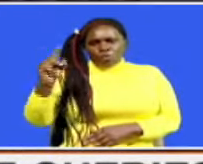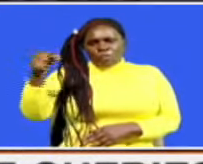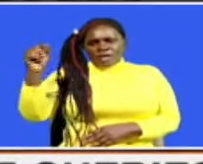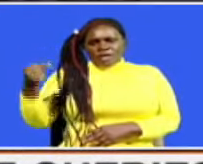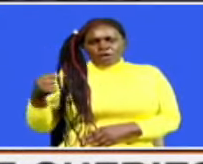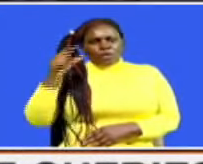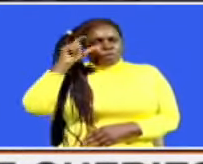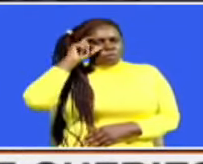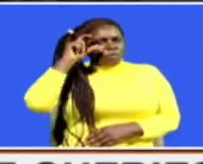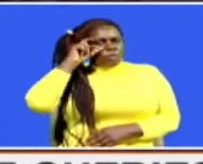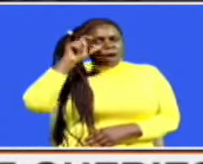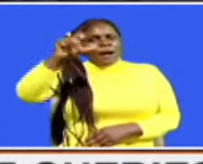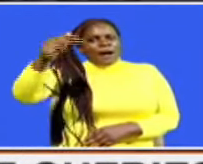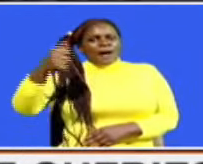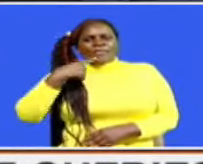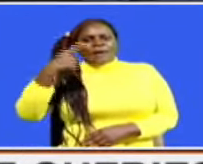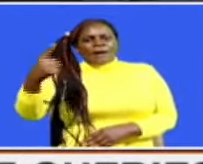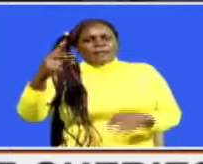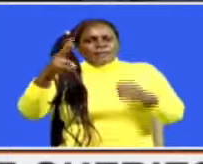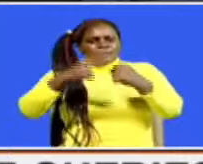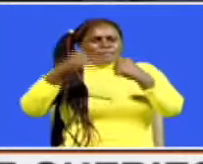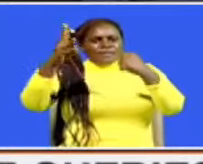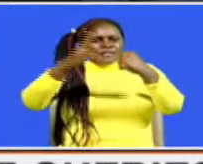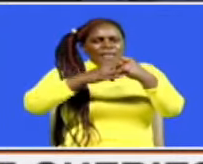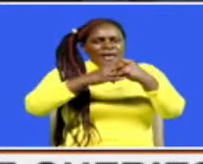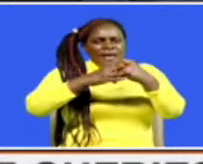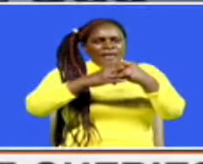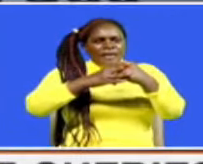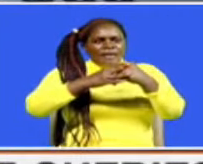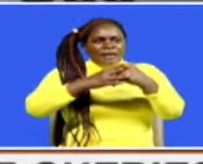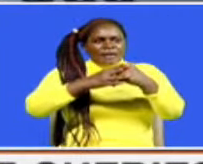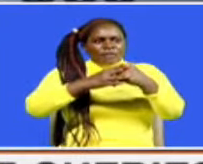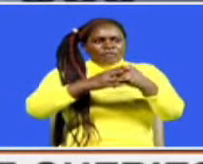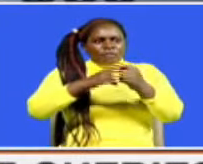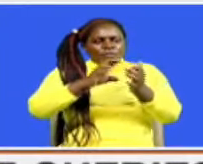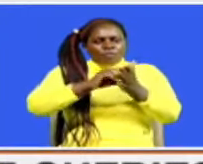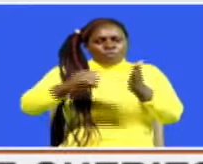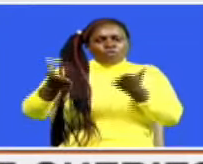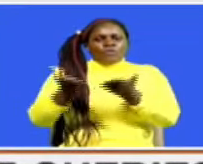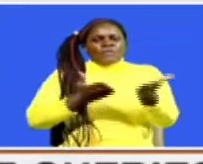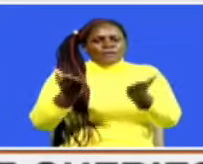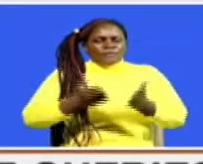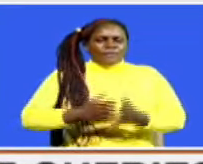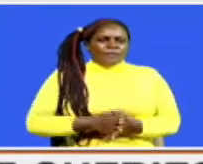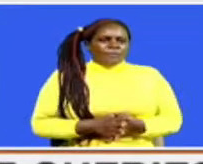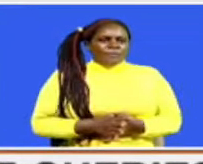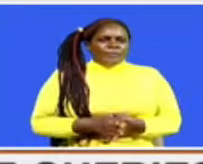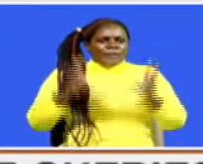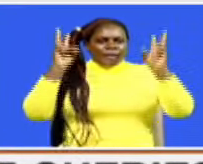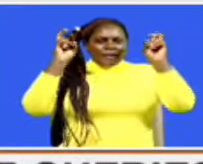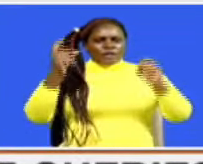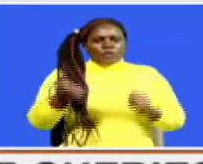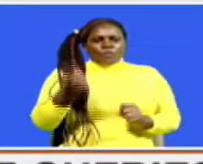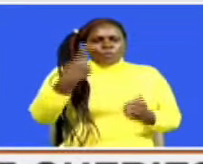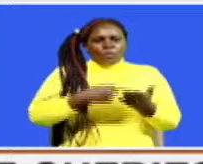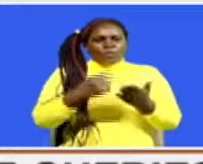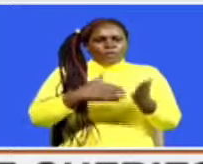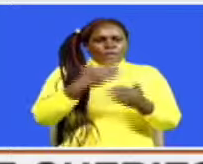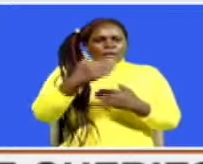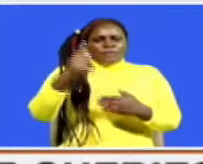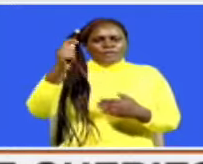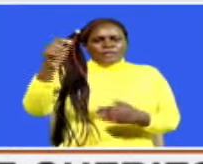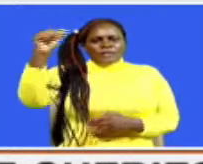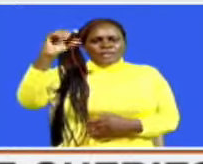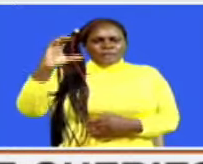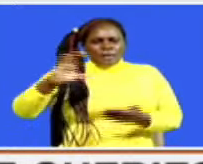on optical, while 179 million shillings is for evacuating services. The issue came 2 weeks after the